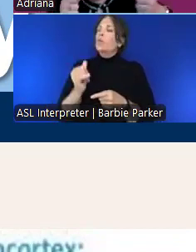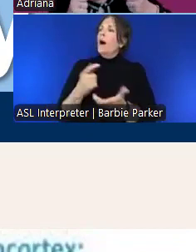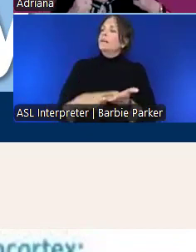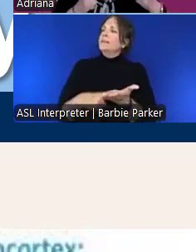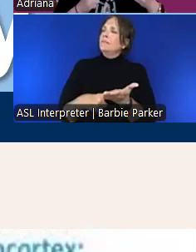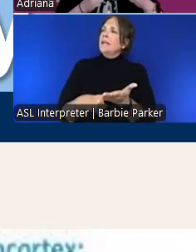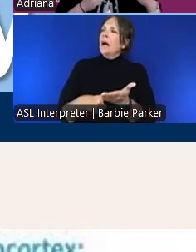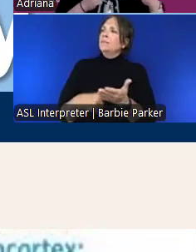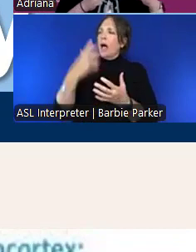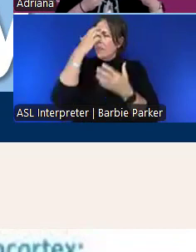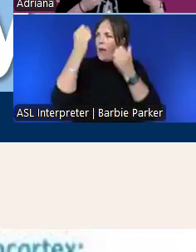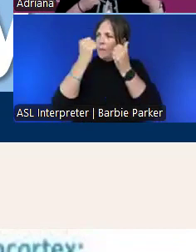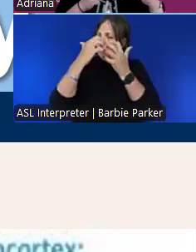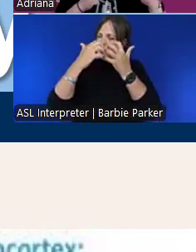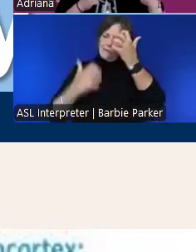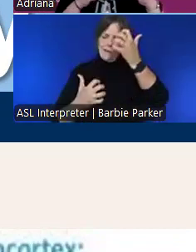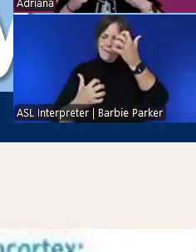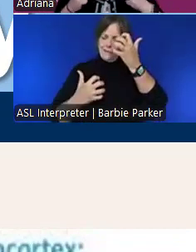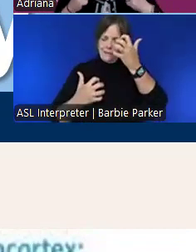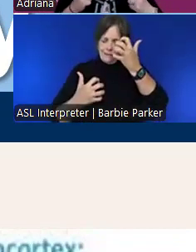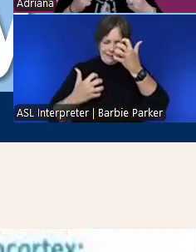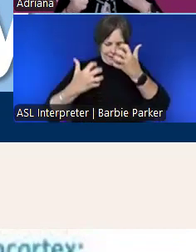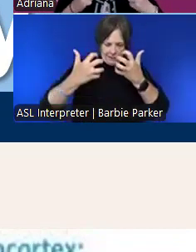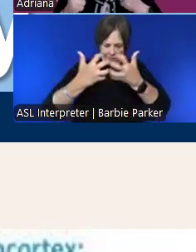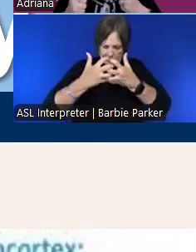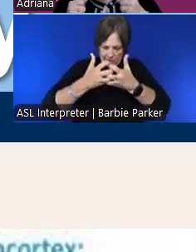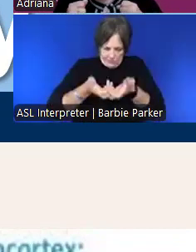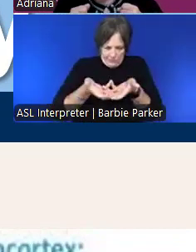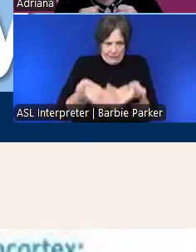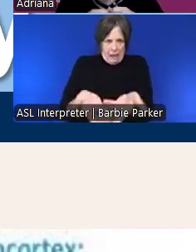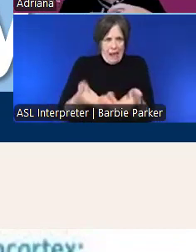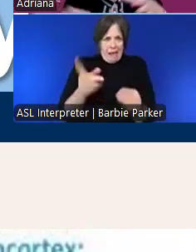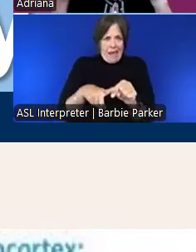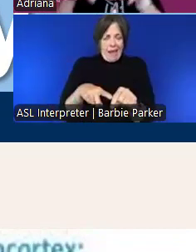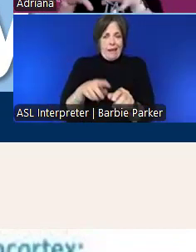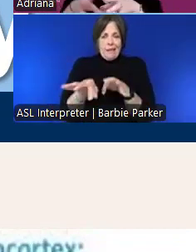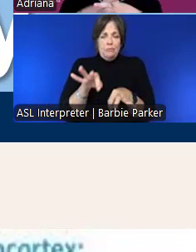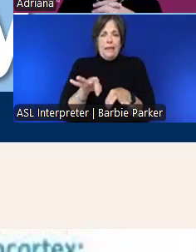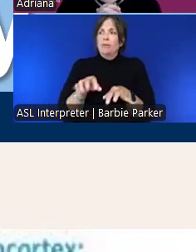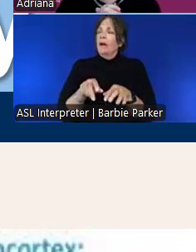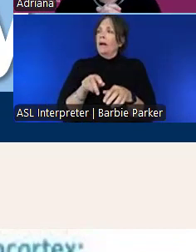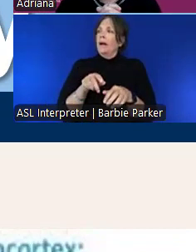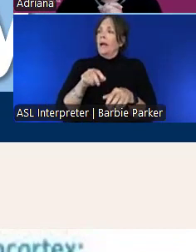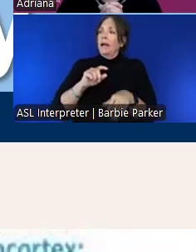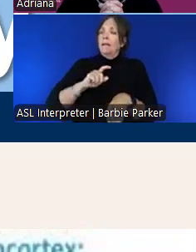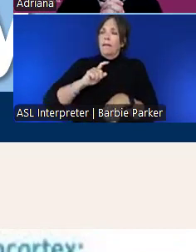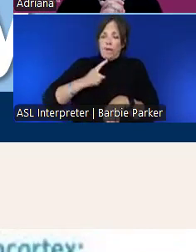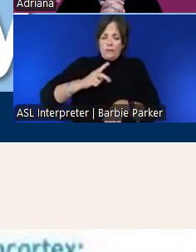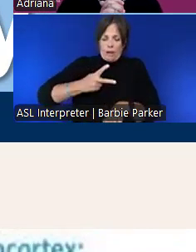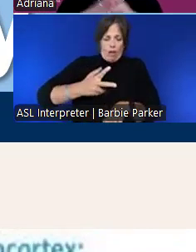fragmented memories, may not be able to share details in chronological order. And so this gets to the core of